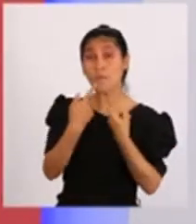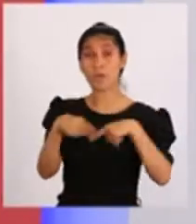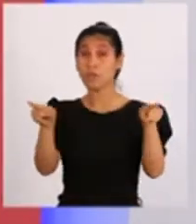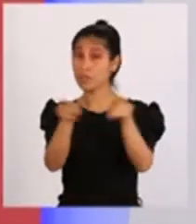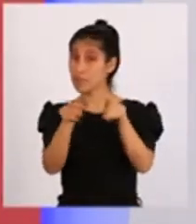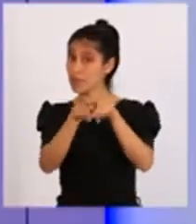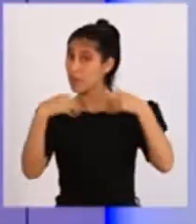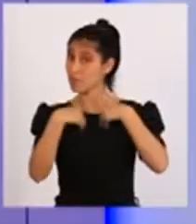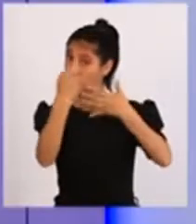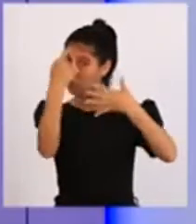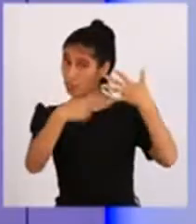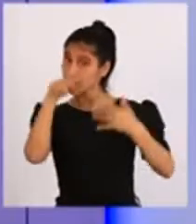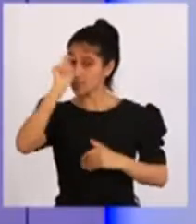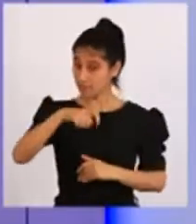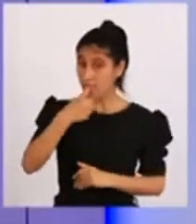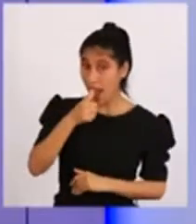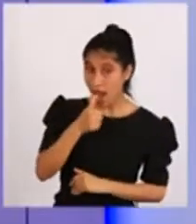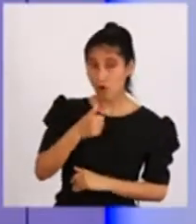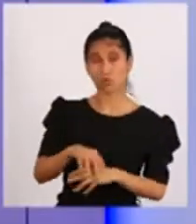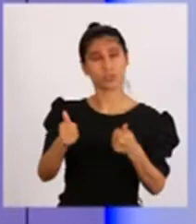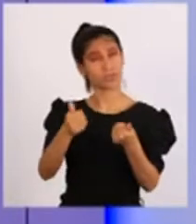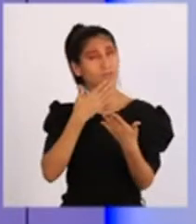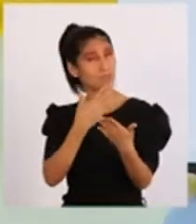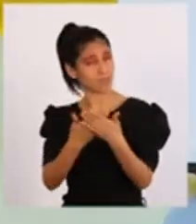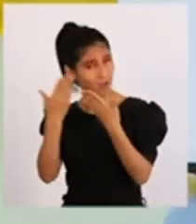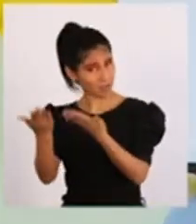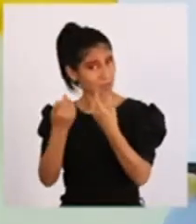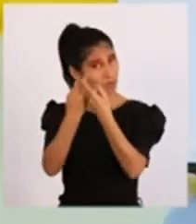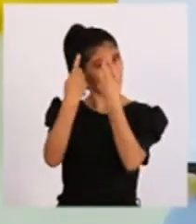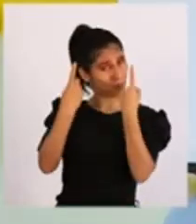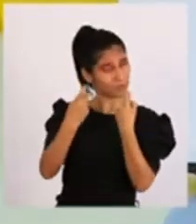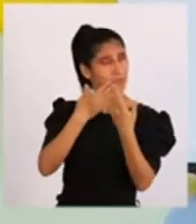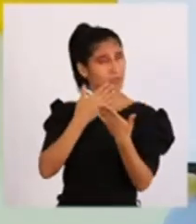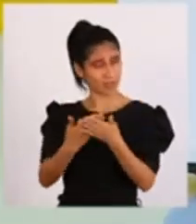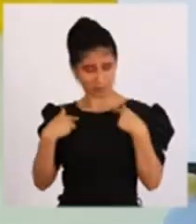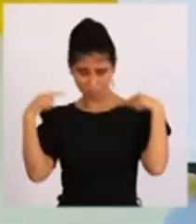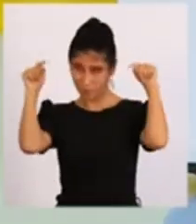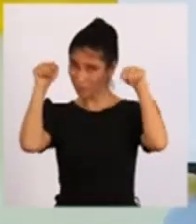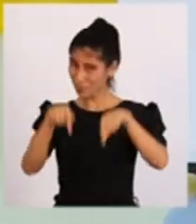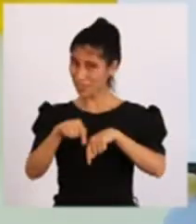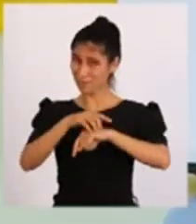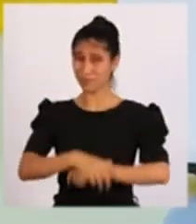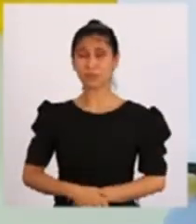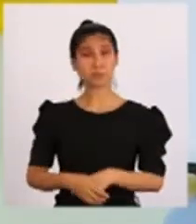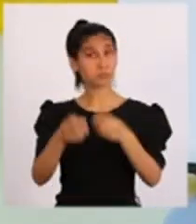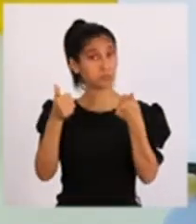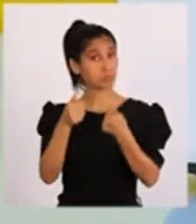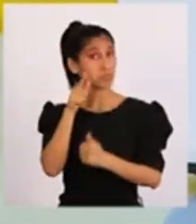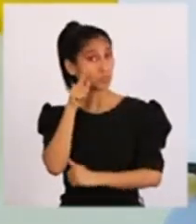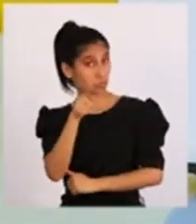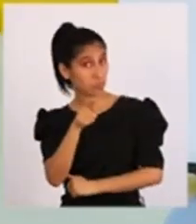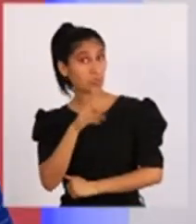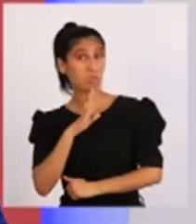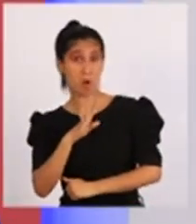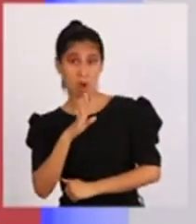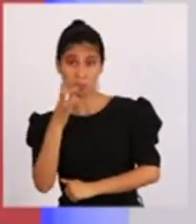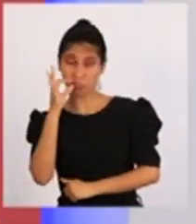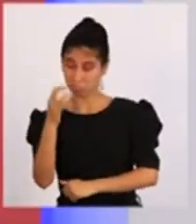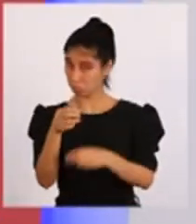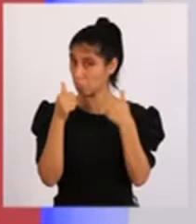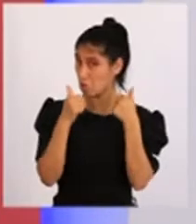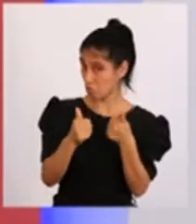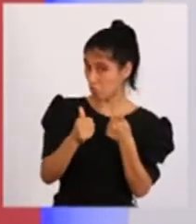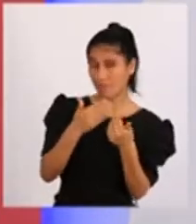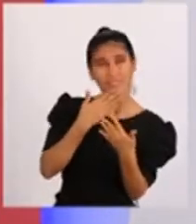the interview. Thank you for the invitation. Very good, Mario. Your pronunciation is really good. Thank